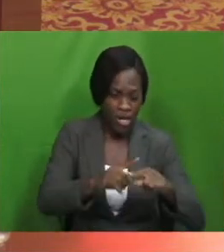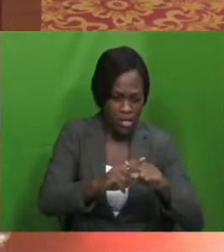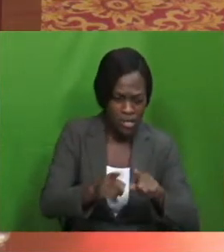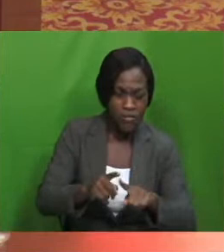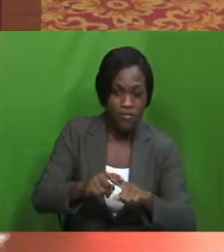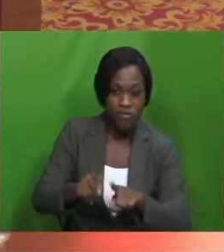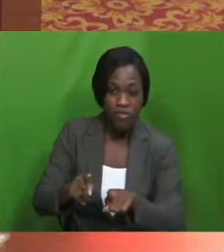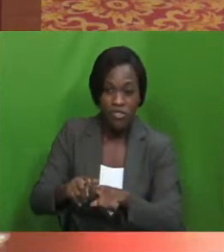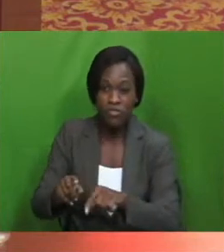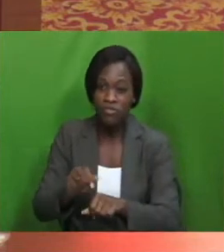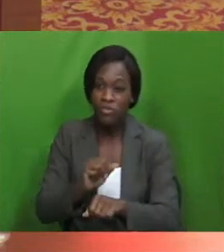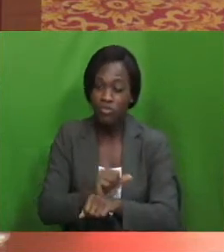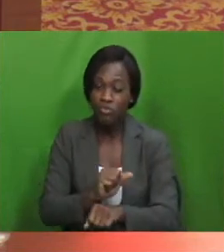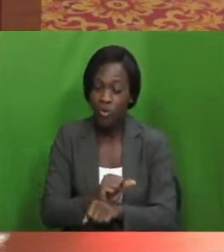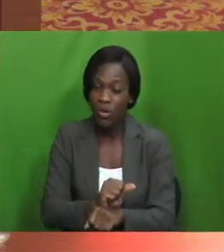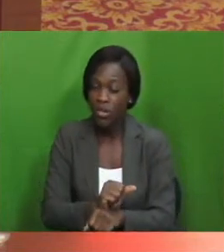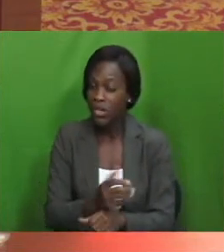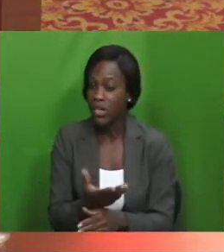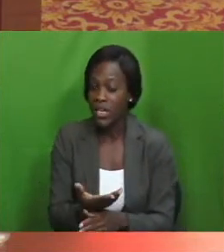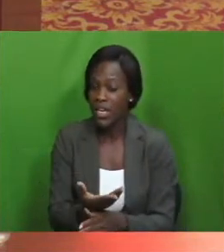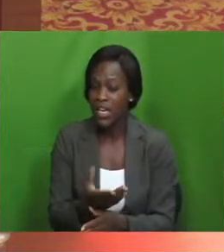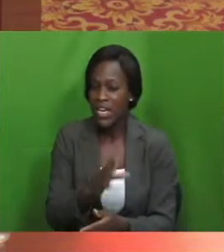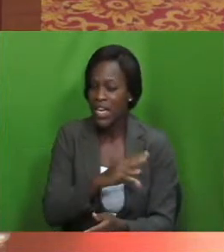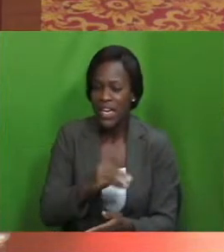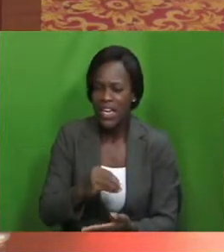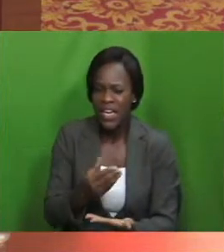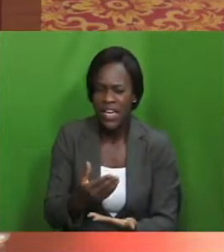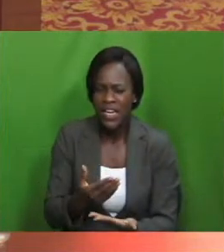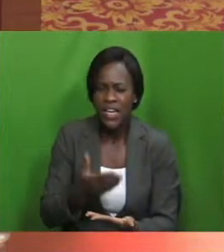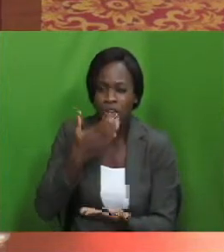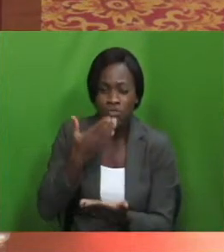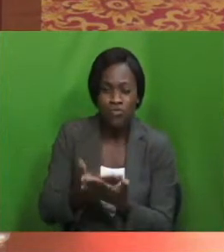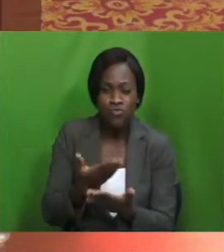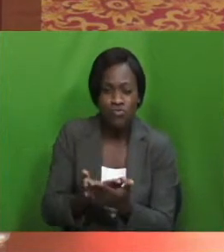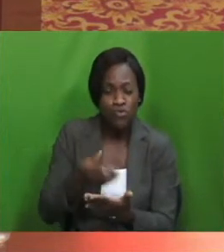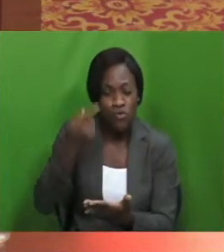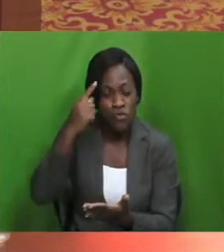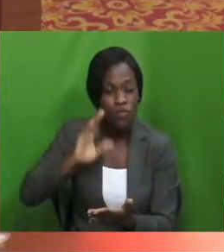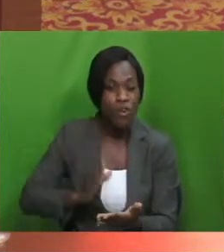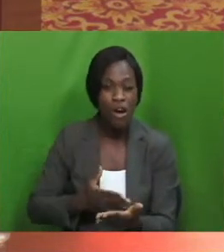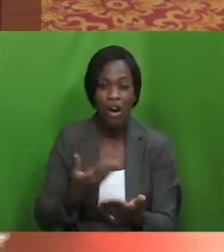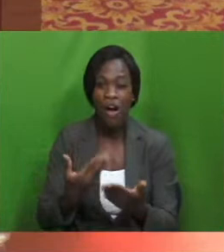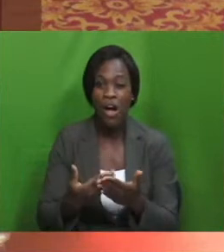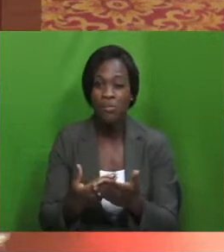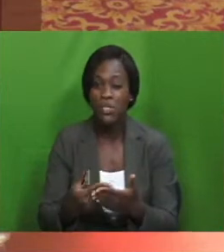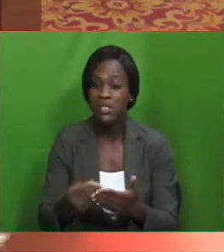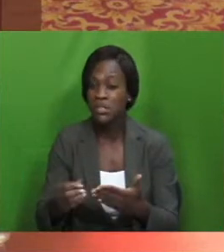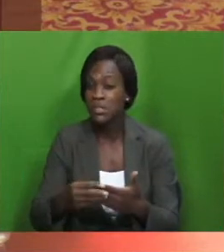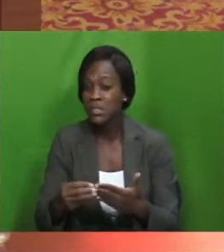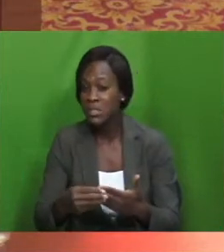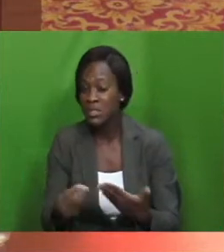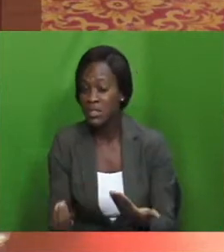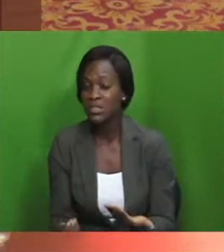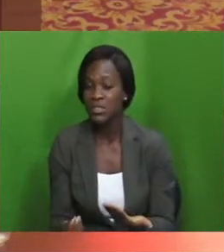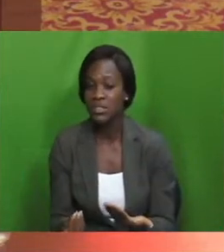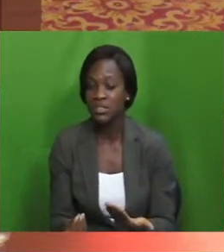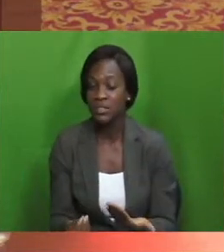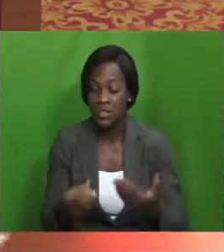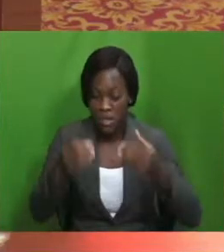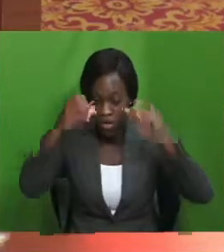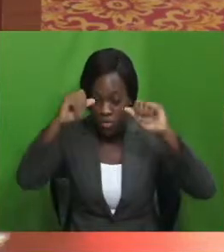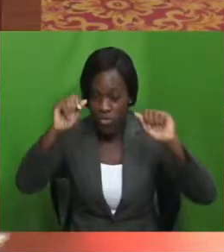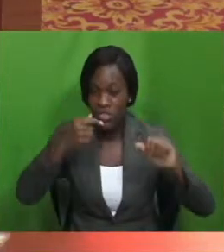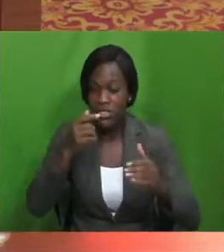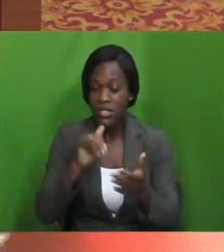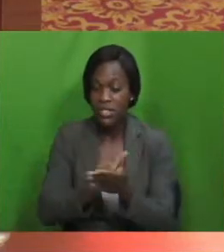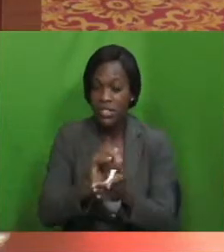and, above all, the stability for the local currency. Mr. Speaker, the President has declared 2021 as the